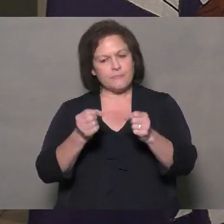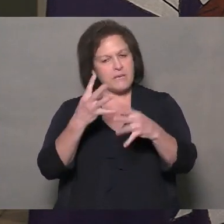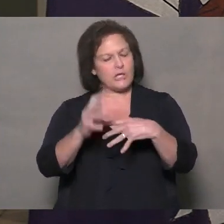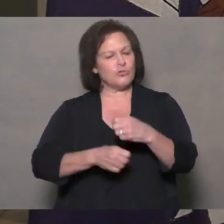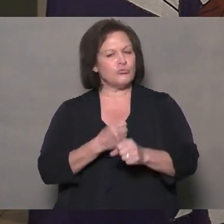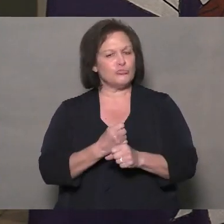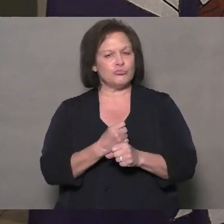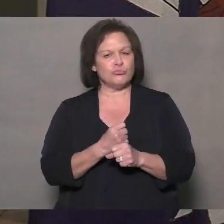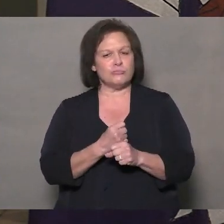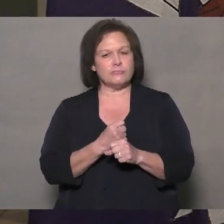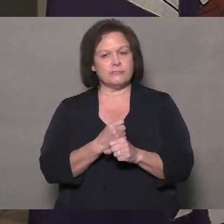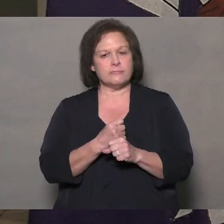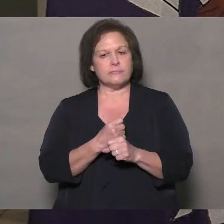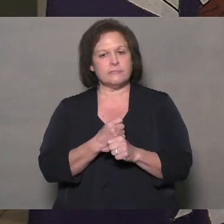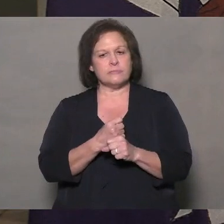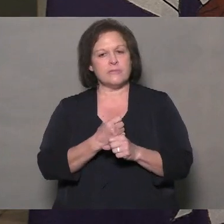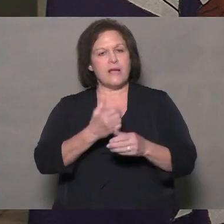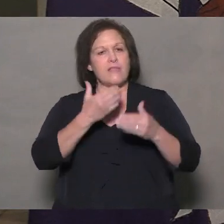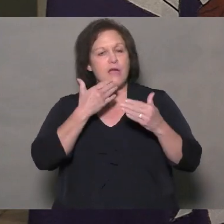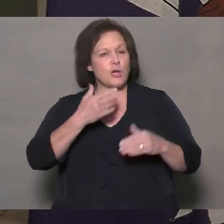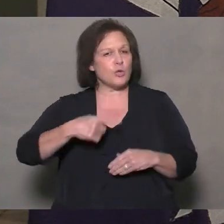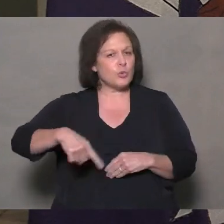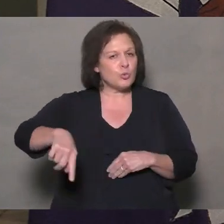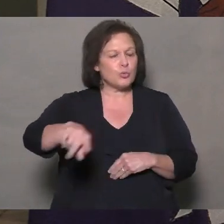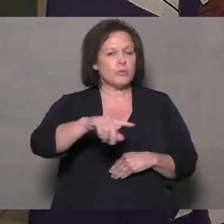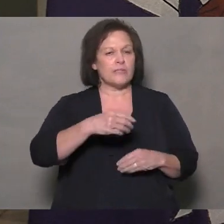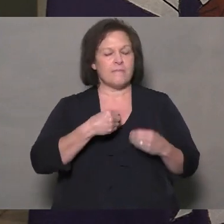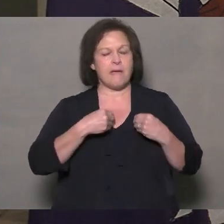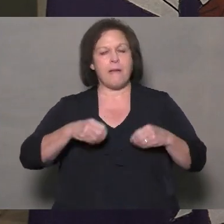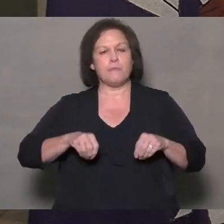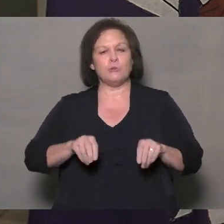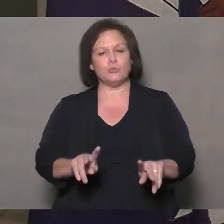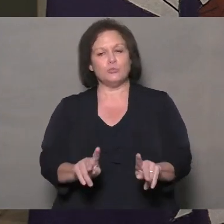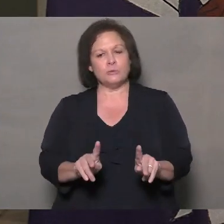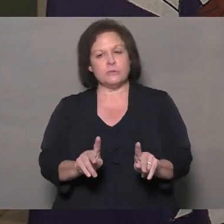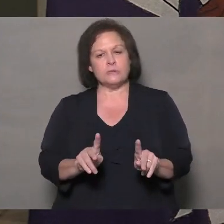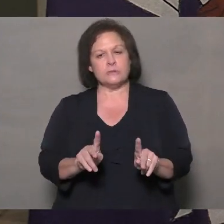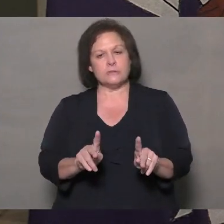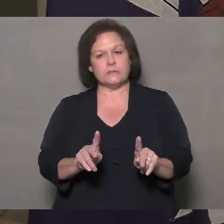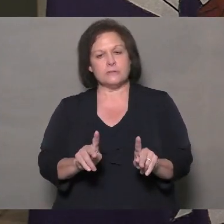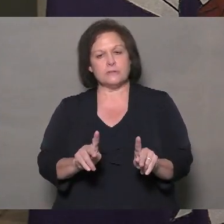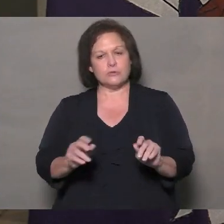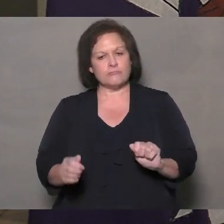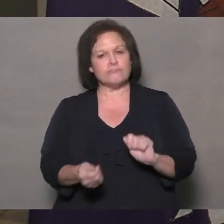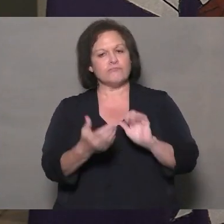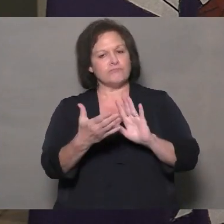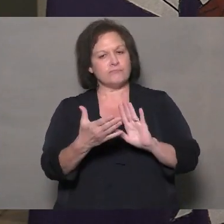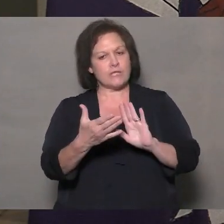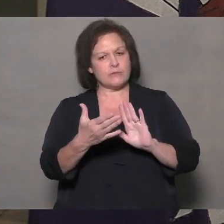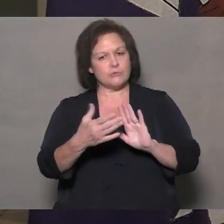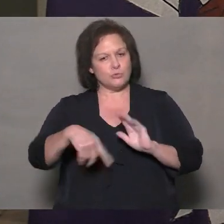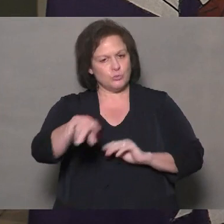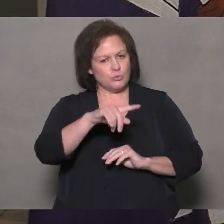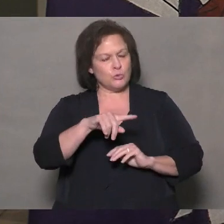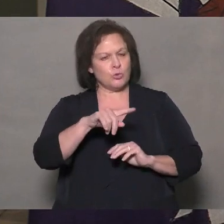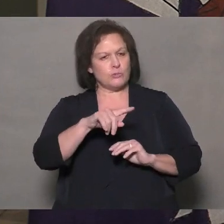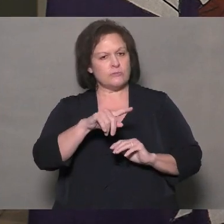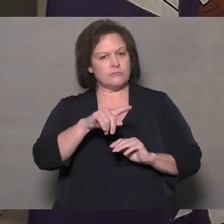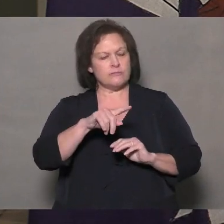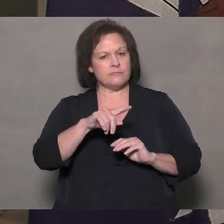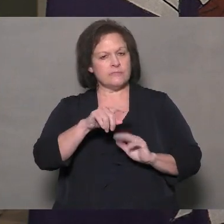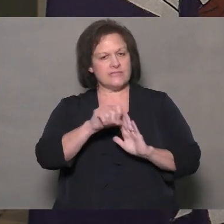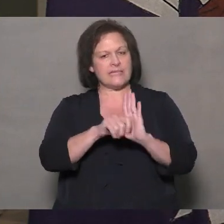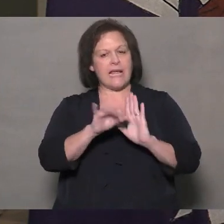years. Thank you for giving me the opportunity to address you regarding the state of our city.